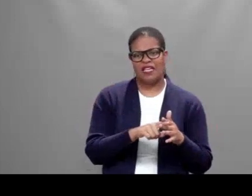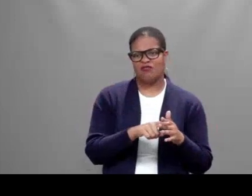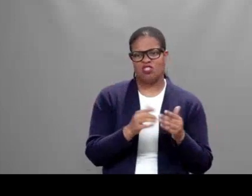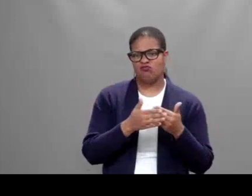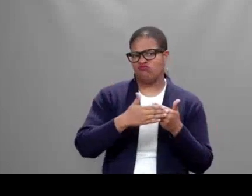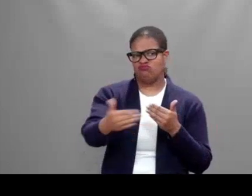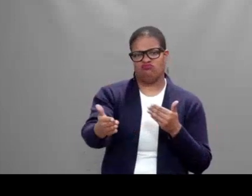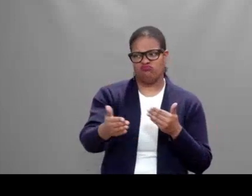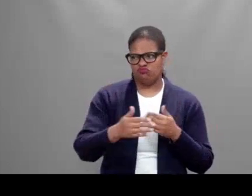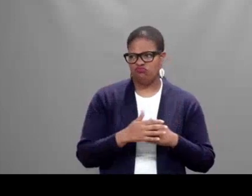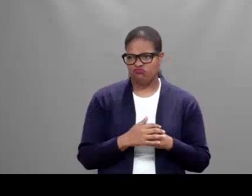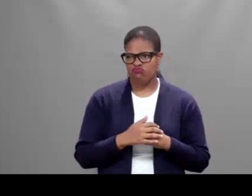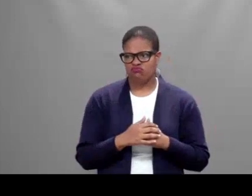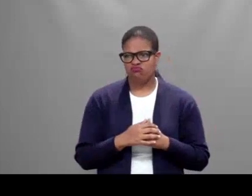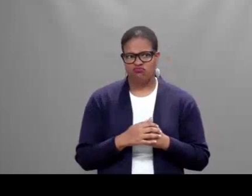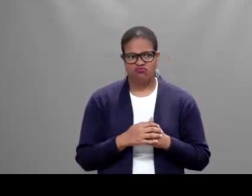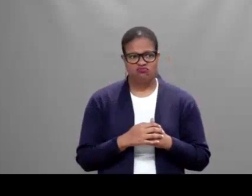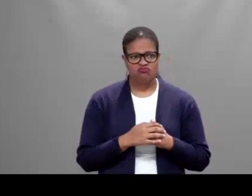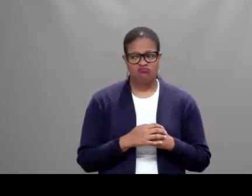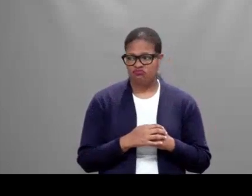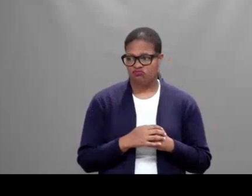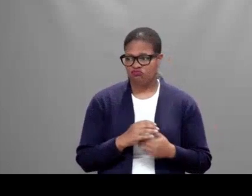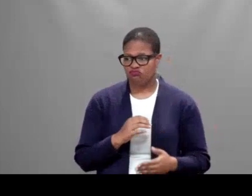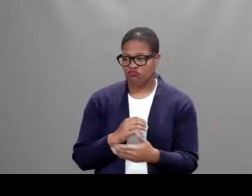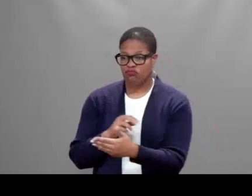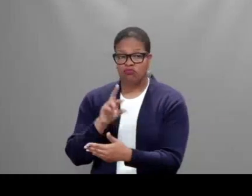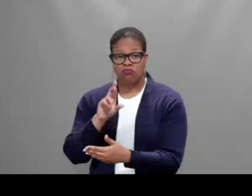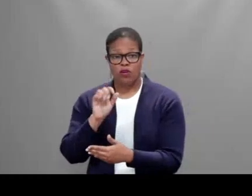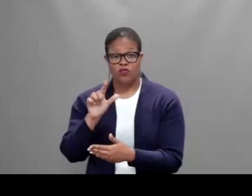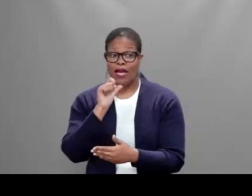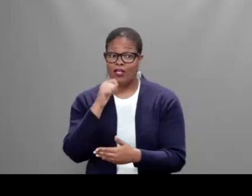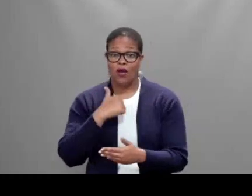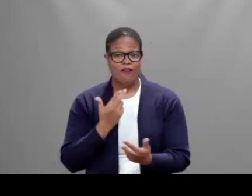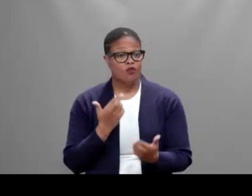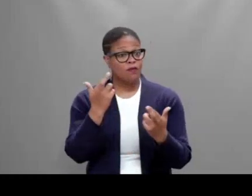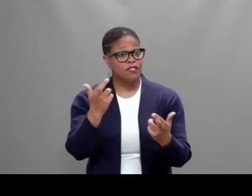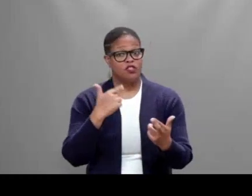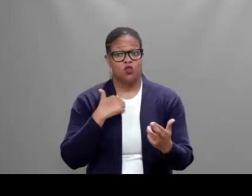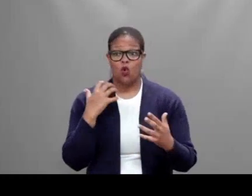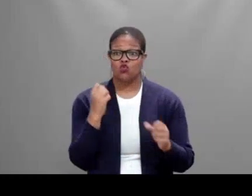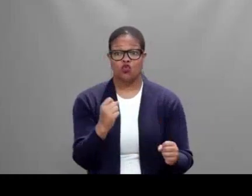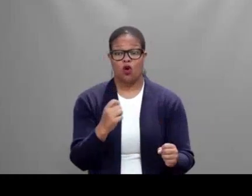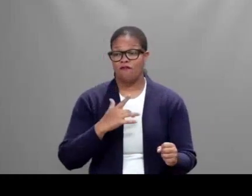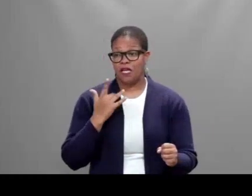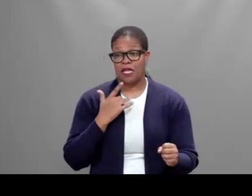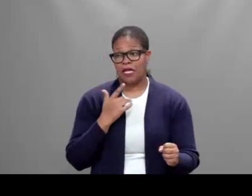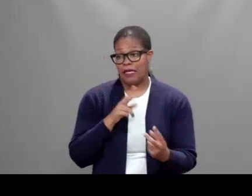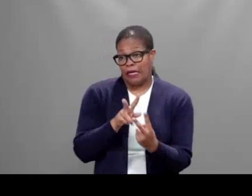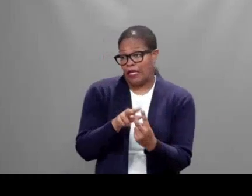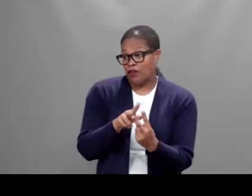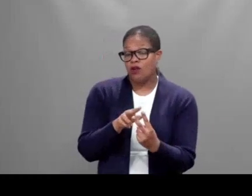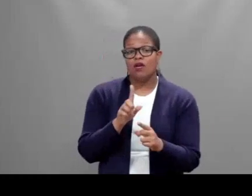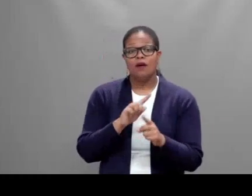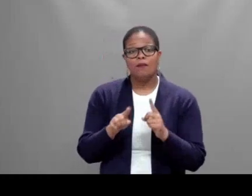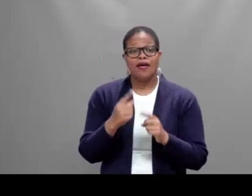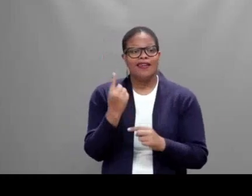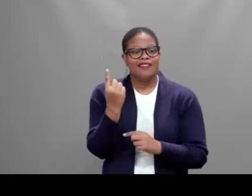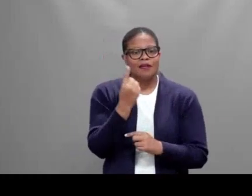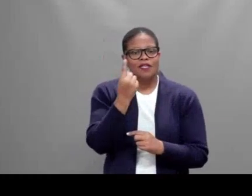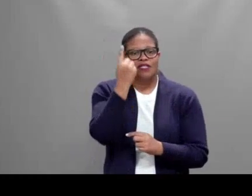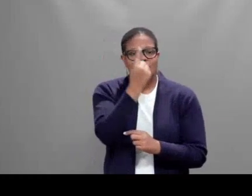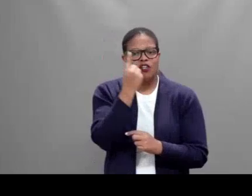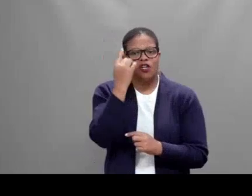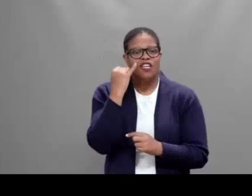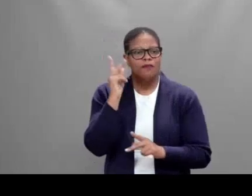open session then. I don't have a recommendation or a strong feeling either way. It was just something, if you've got people